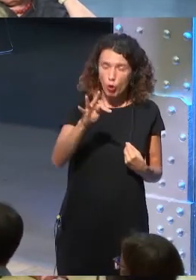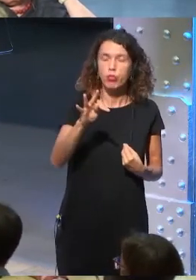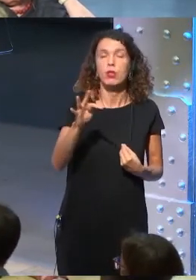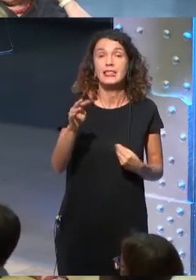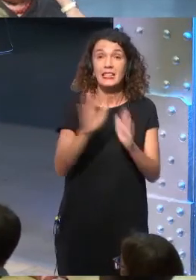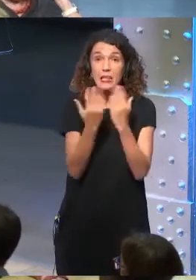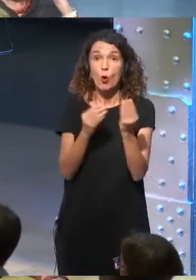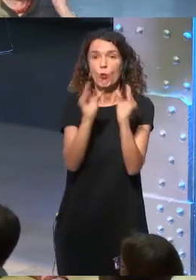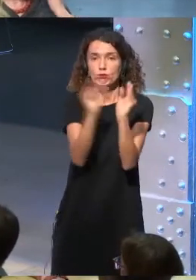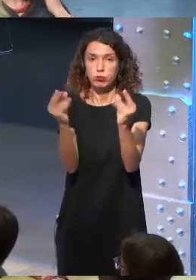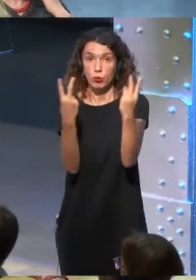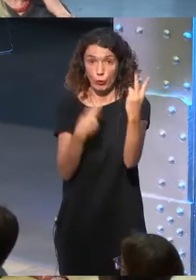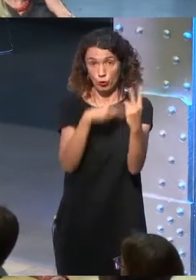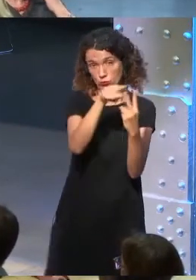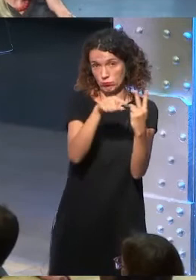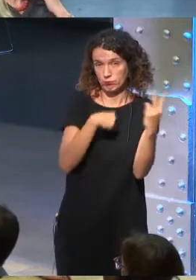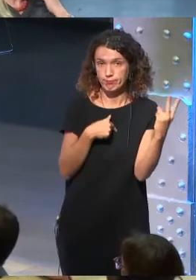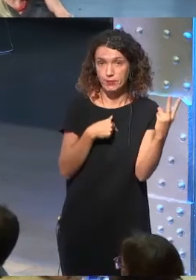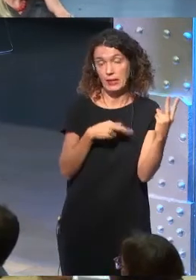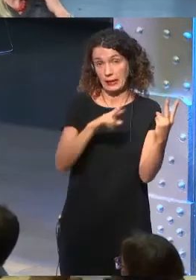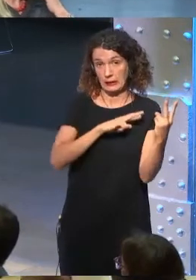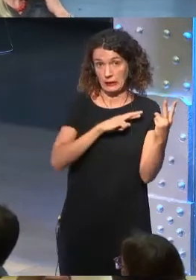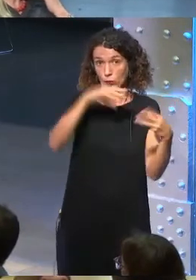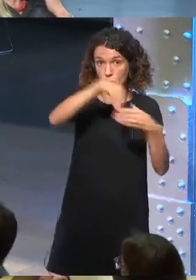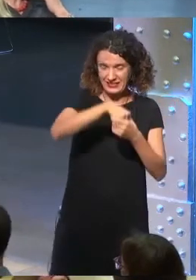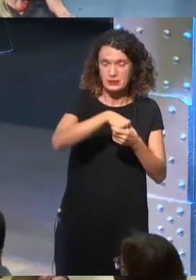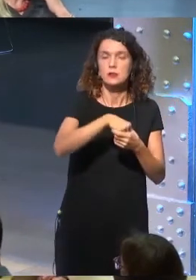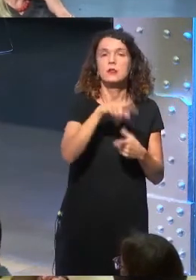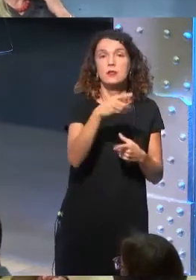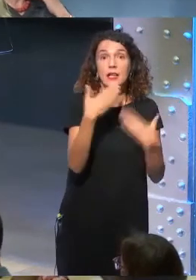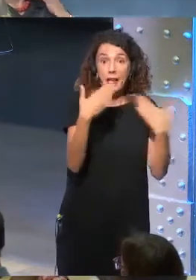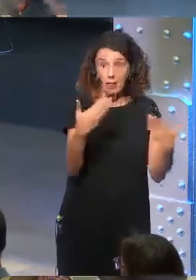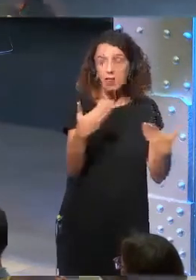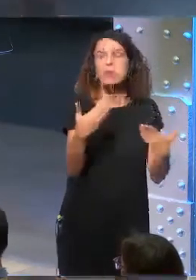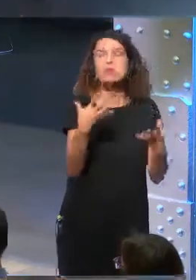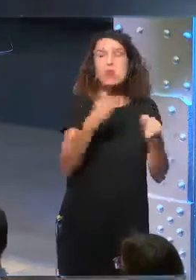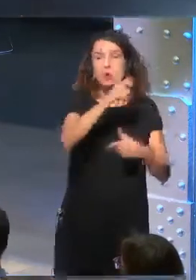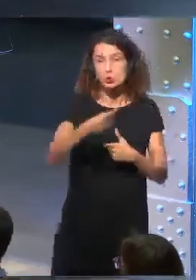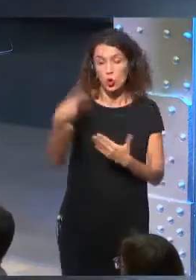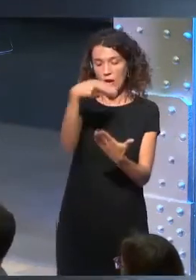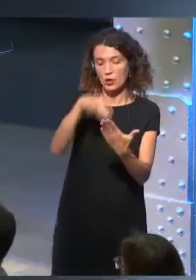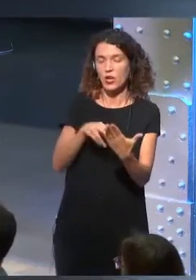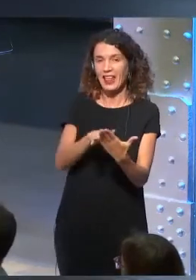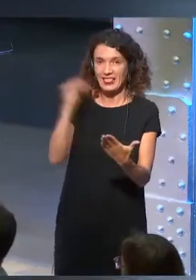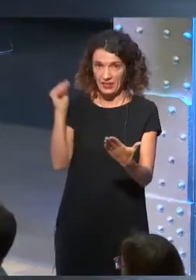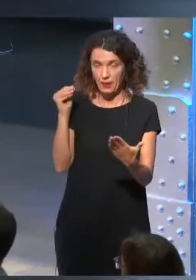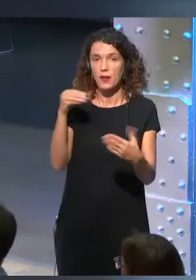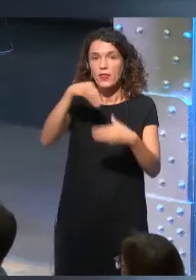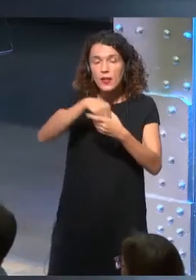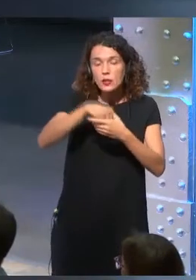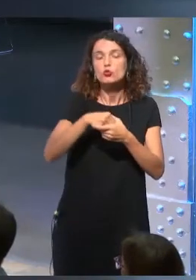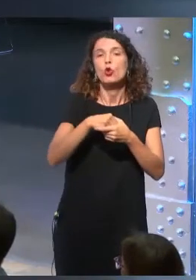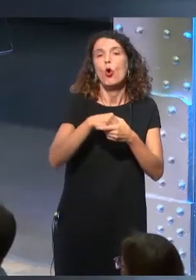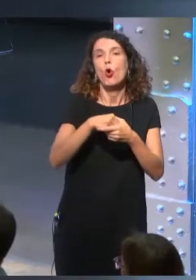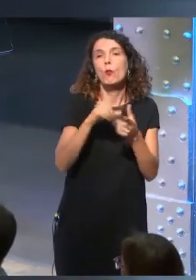Price, both volumes, The Sole Religion of Rome, thanks to which many readers have been able to understand